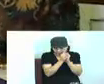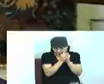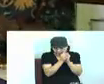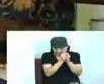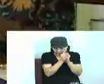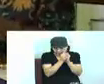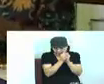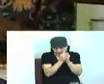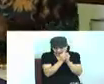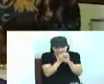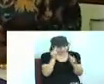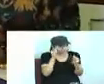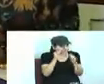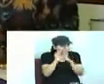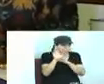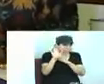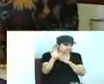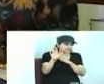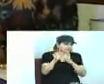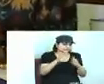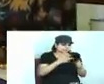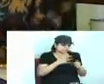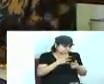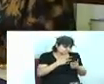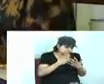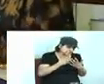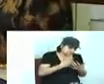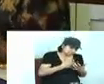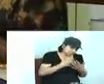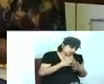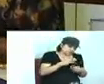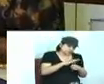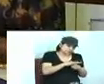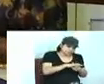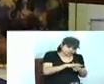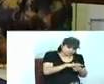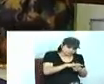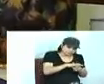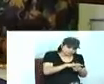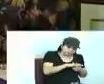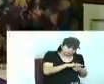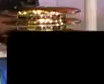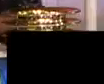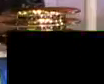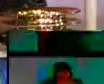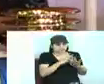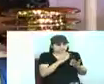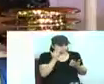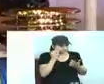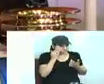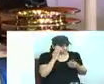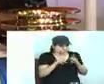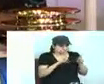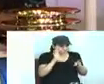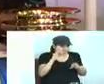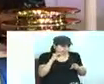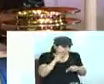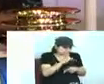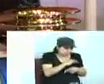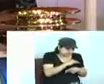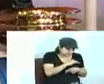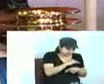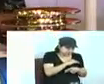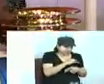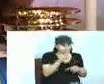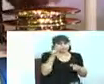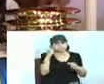Remember that your heart was heavy, for you knew that there were those who were about to betray you. Yes. And we